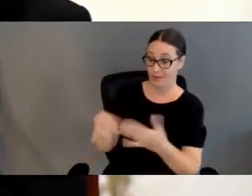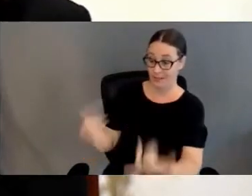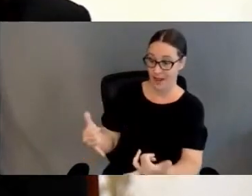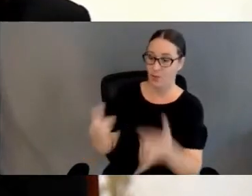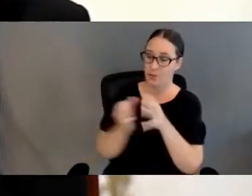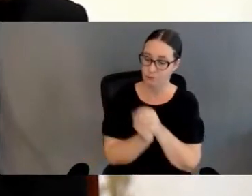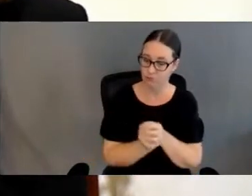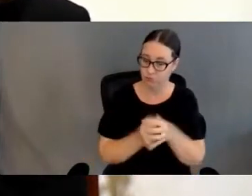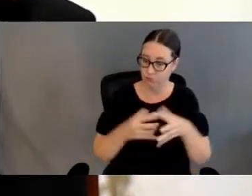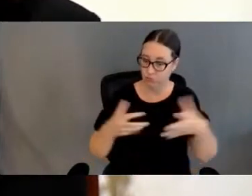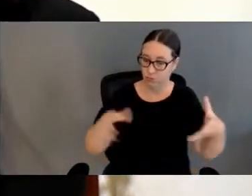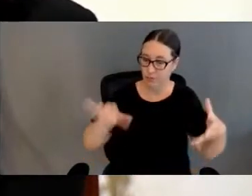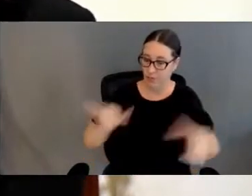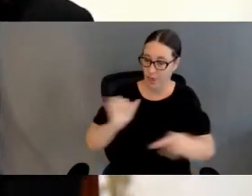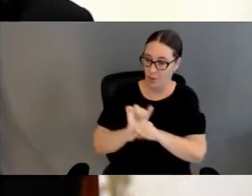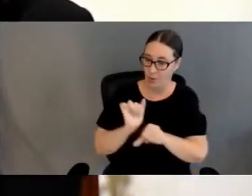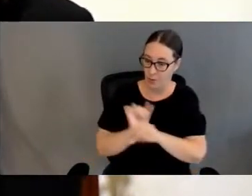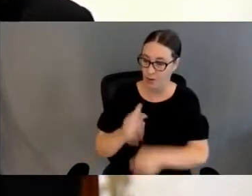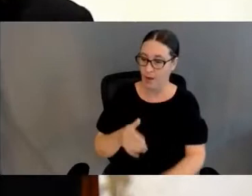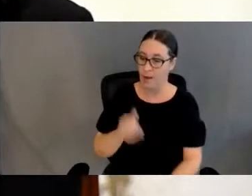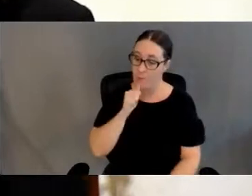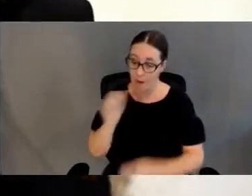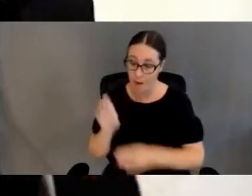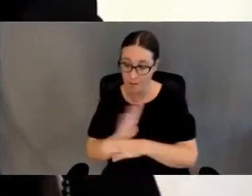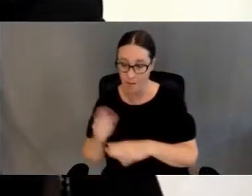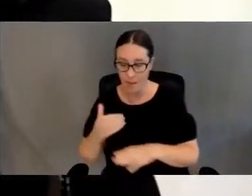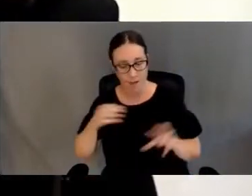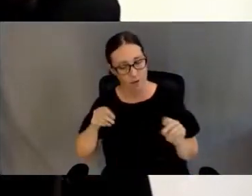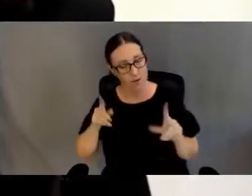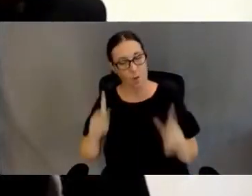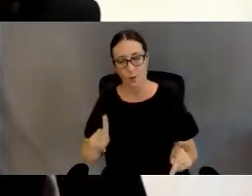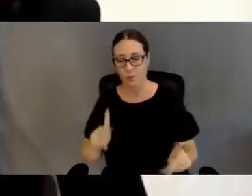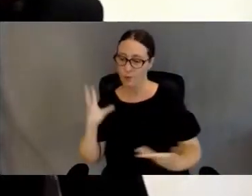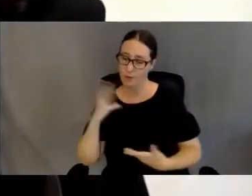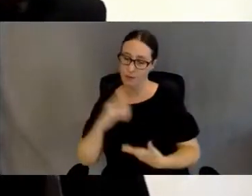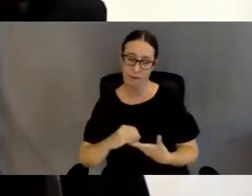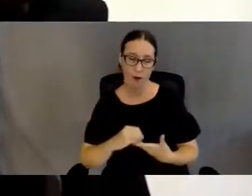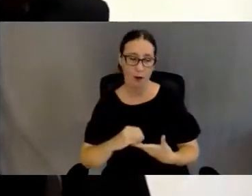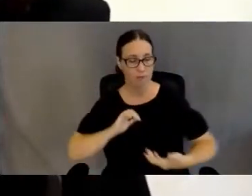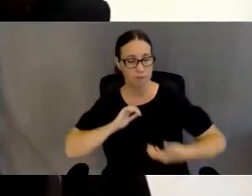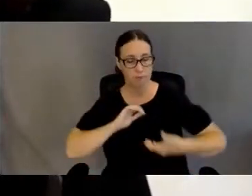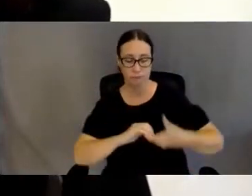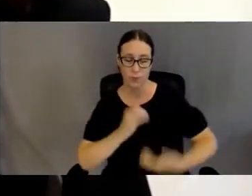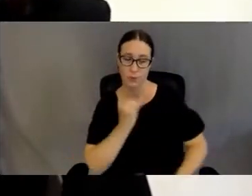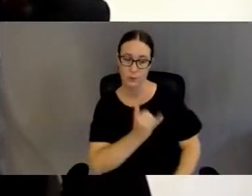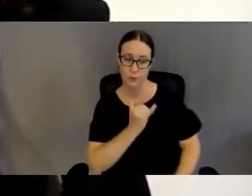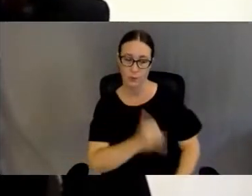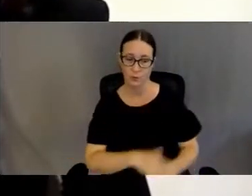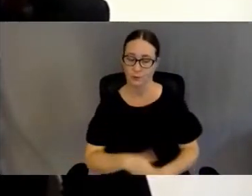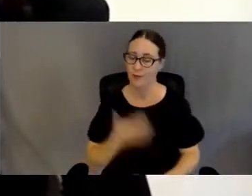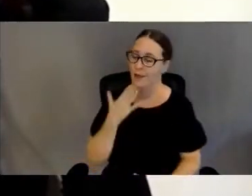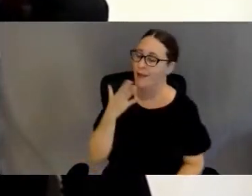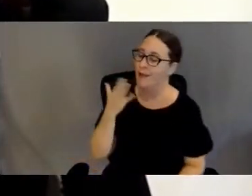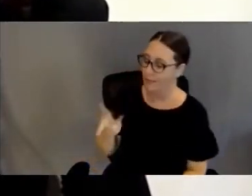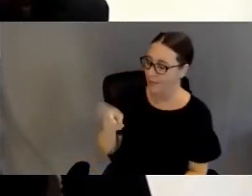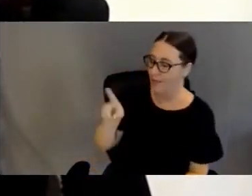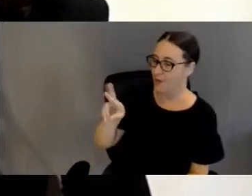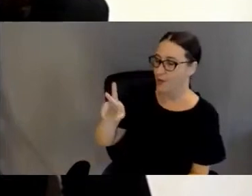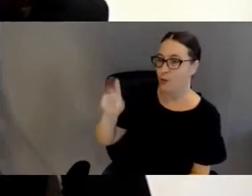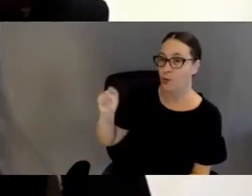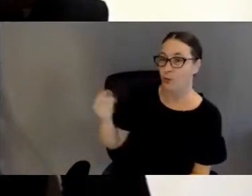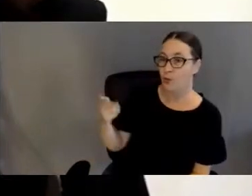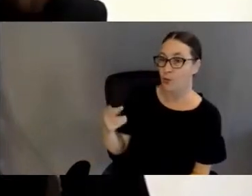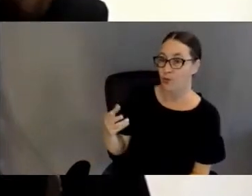the private sector has an opportunity to do the same and play its part. Thanks, Ruth. And I think one of the things we often see,